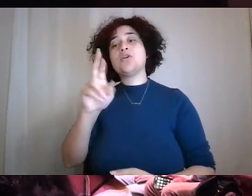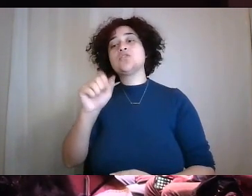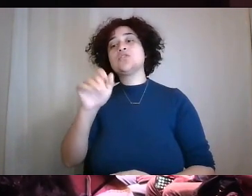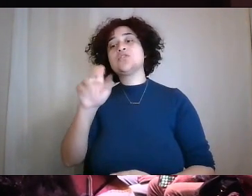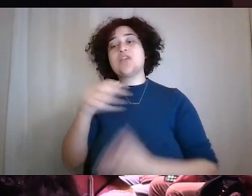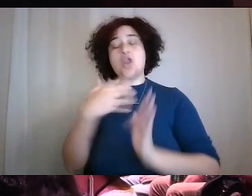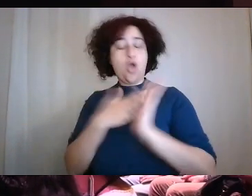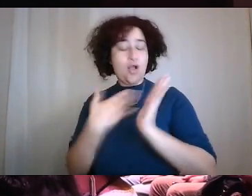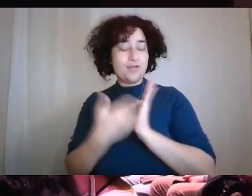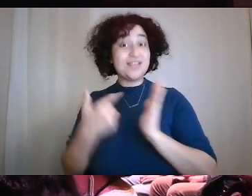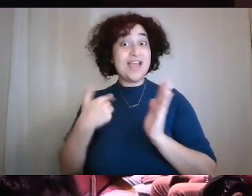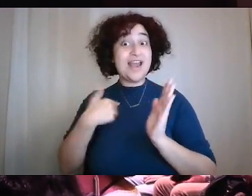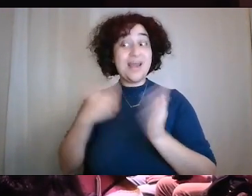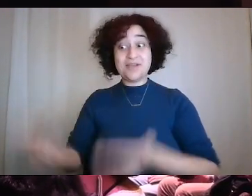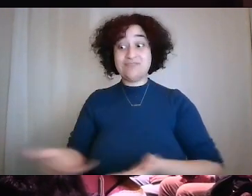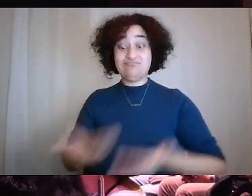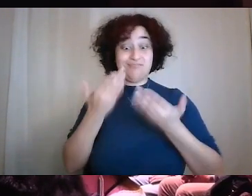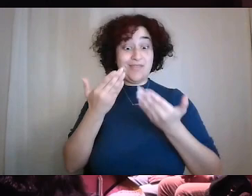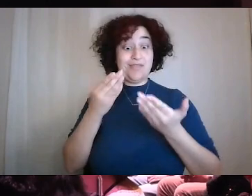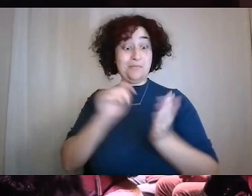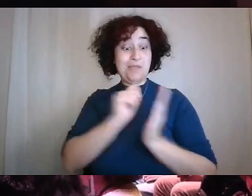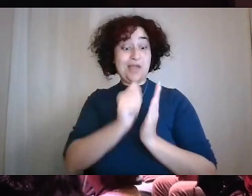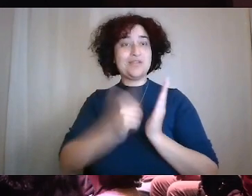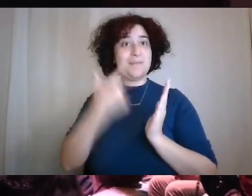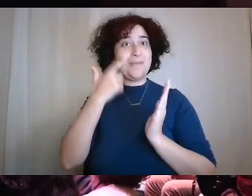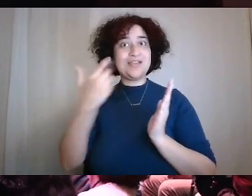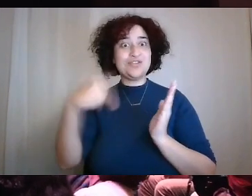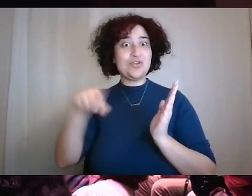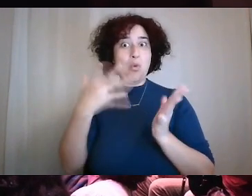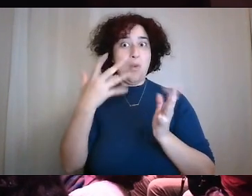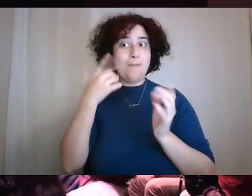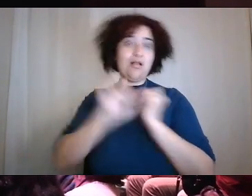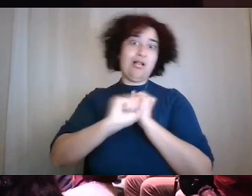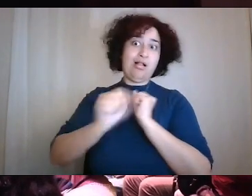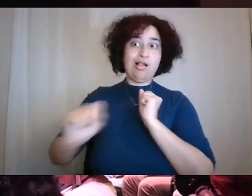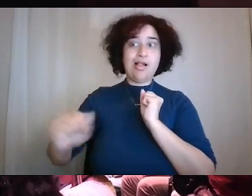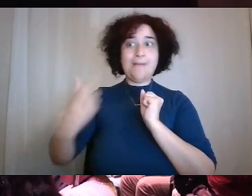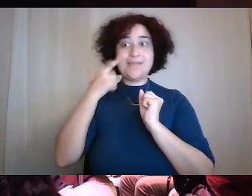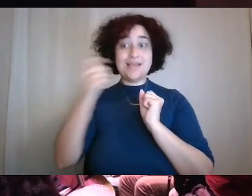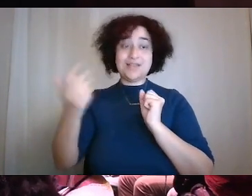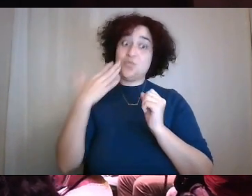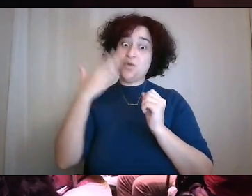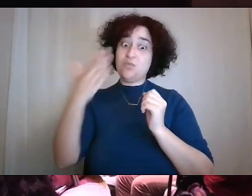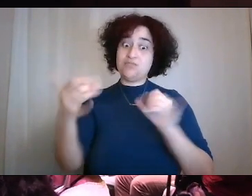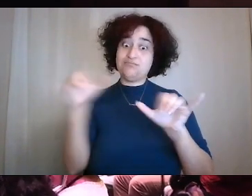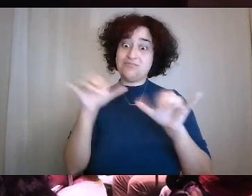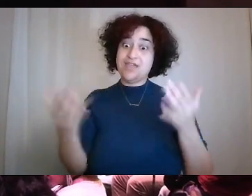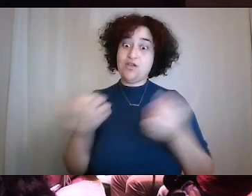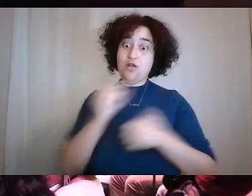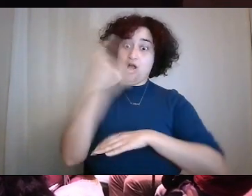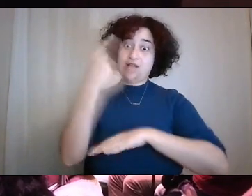don't want me to completely speak extemporaneously, because then we'll be here all day. So